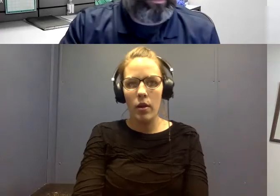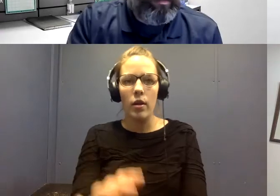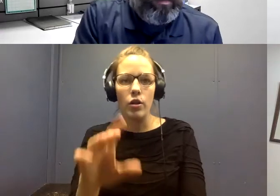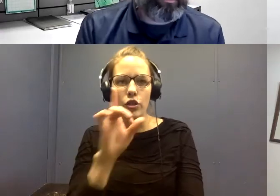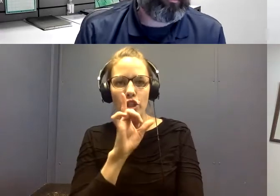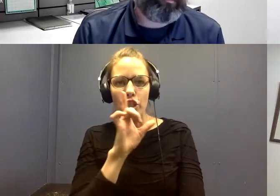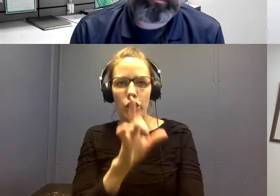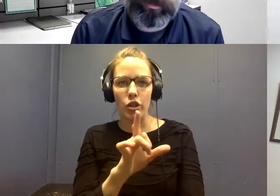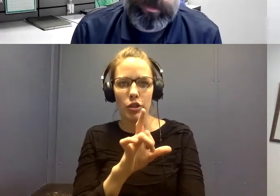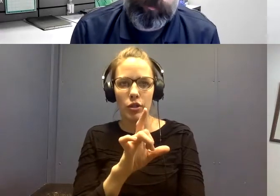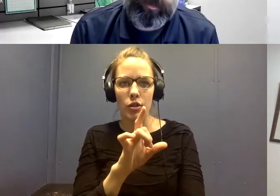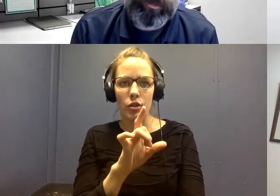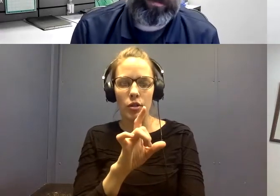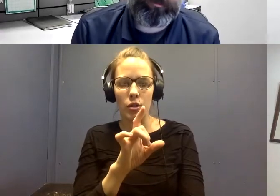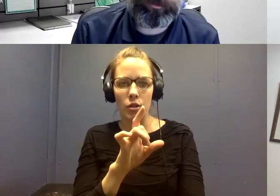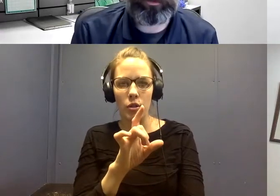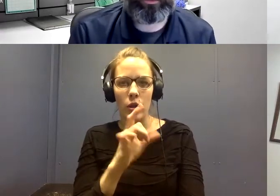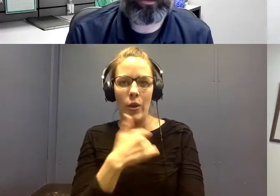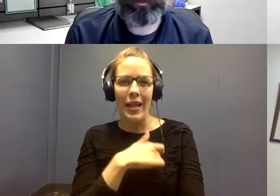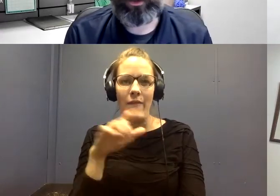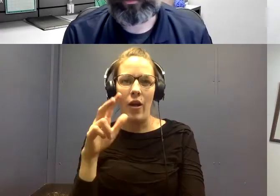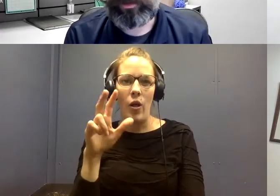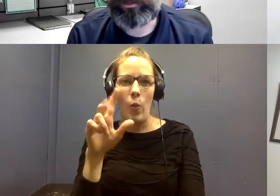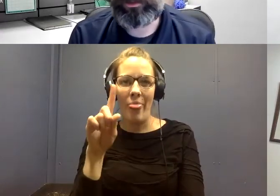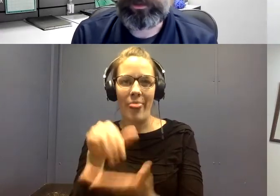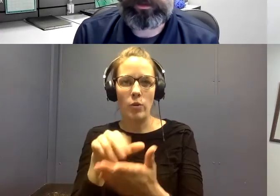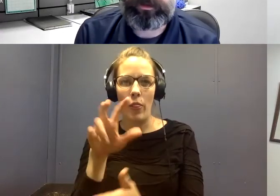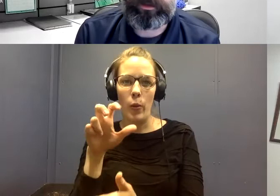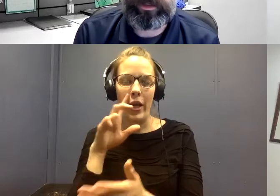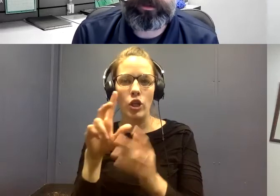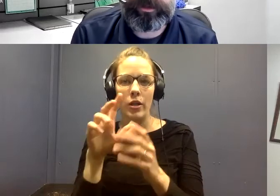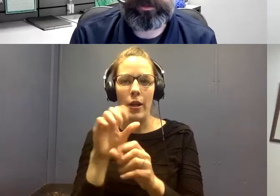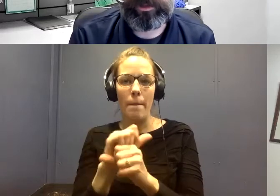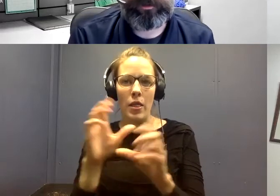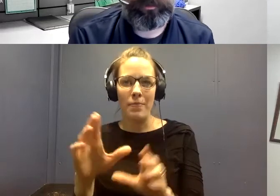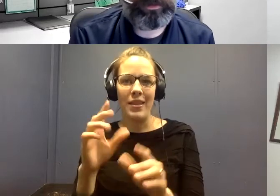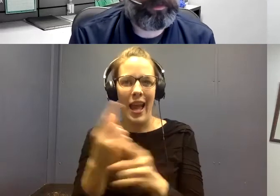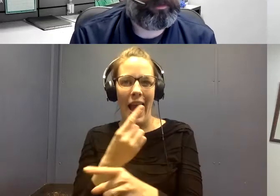Absolutely. So we have over 1,300 employees. I'm getting an accurate